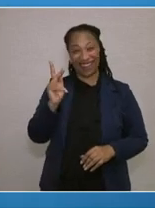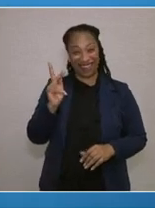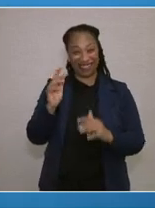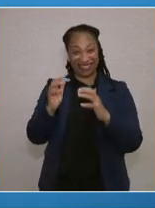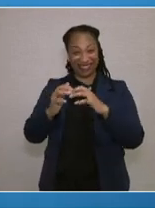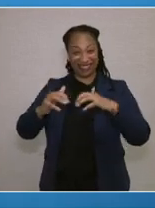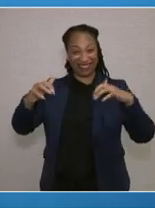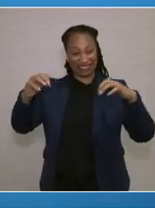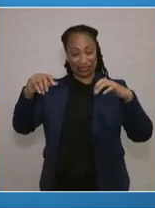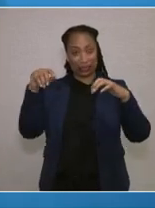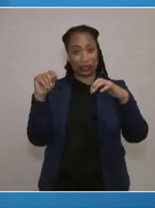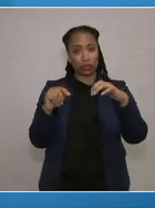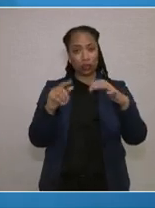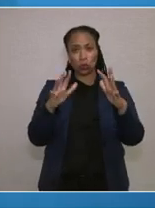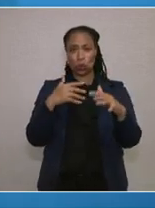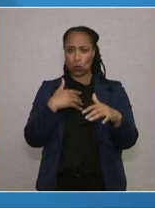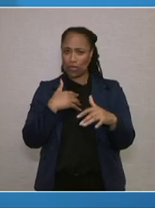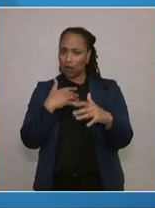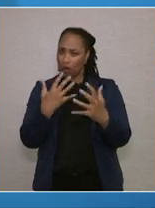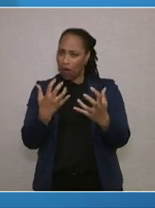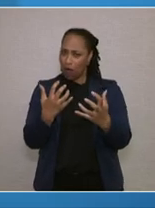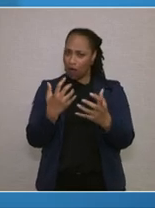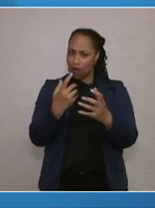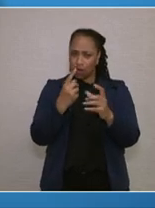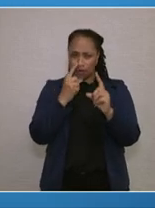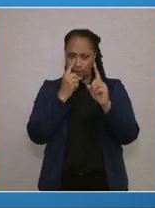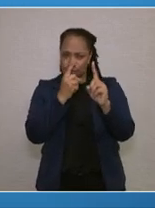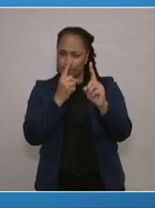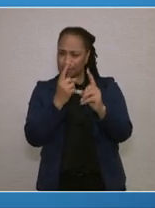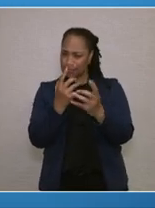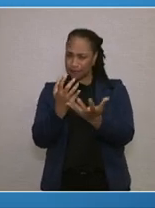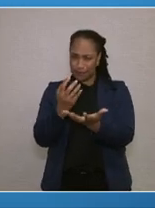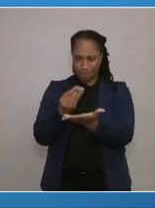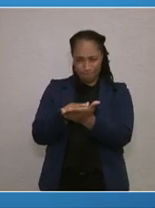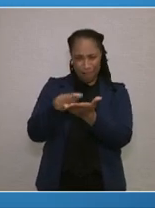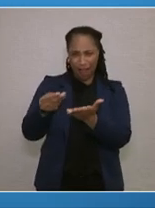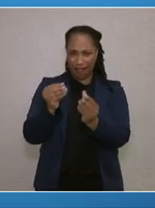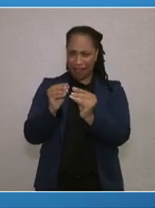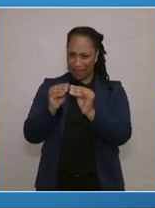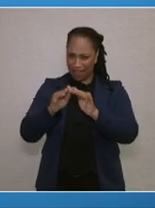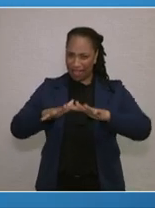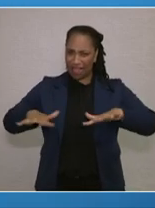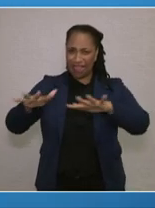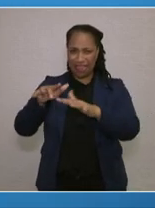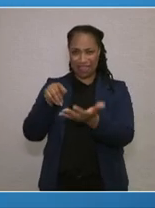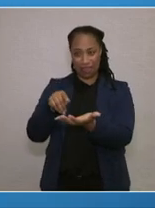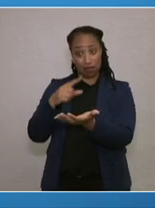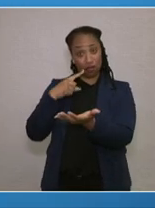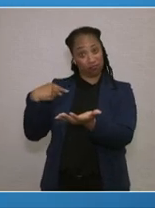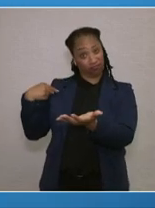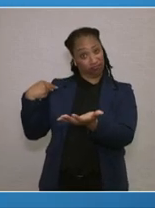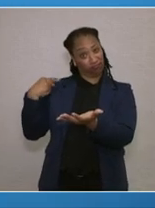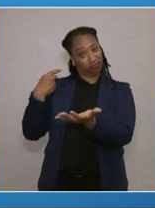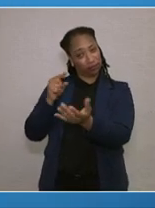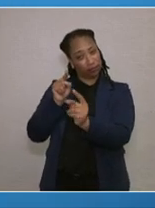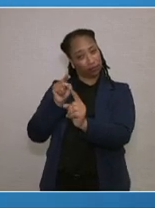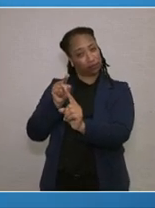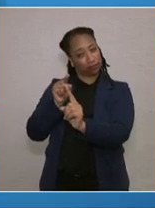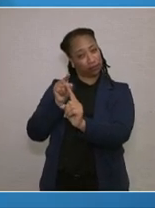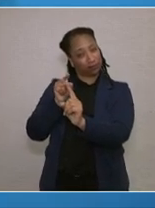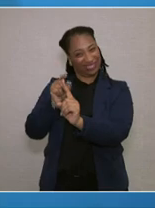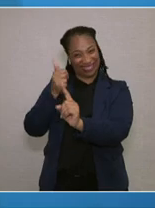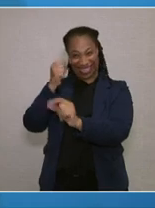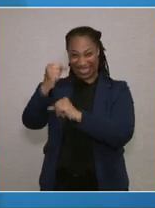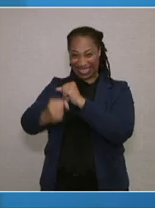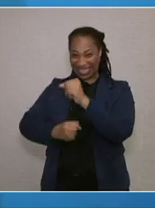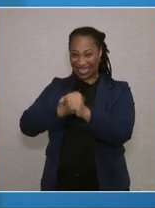RFK for the last 10 years. Some of you will know that the federal government is the actual